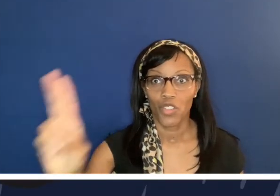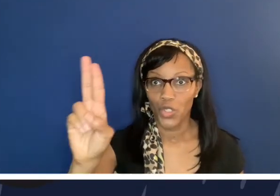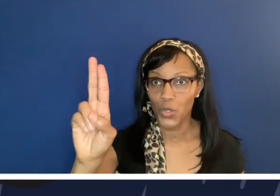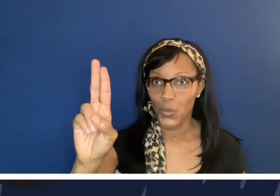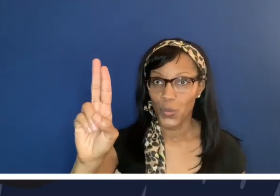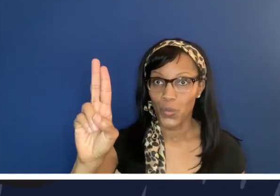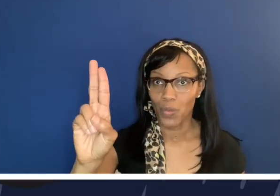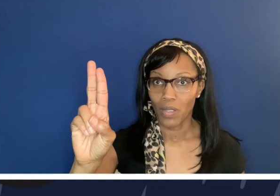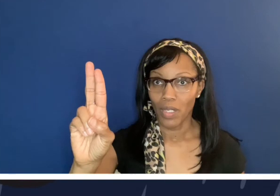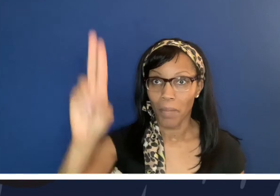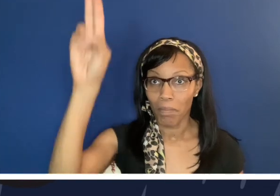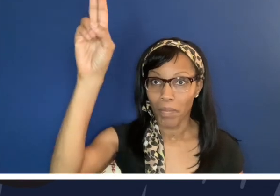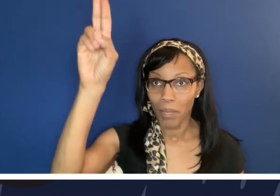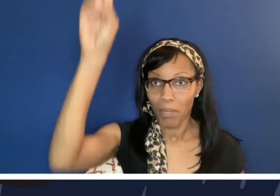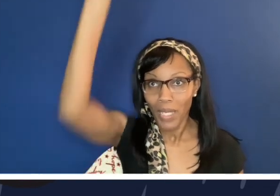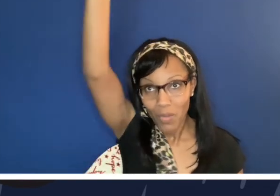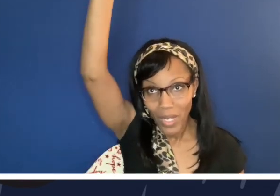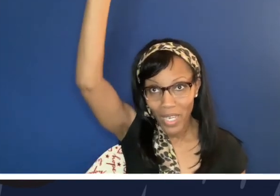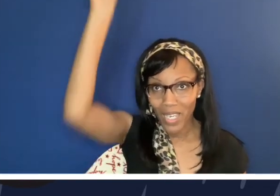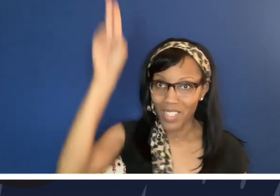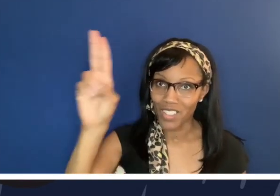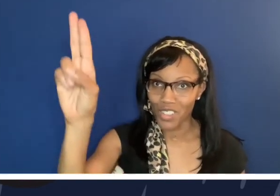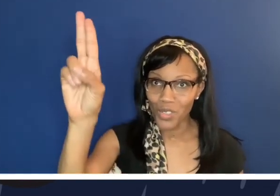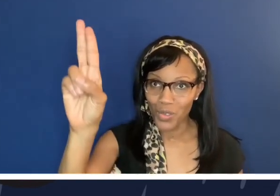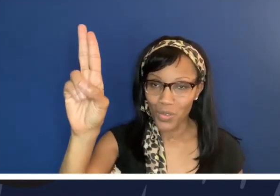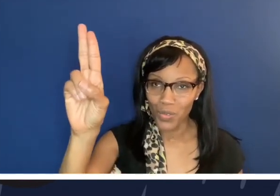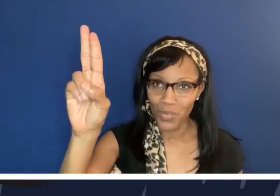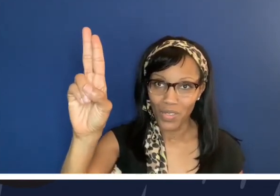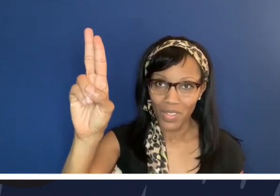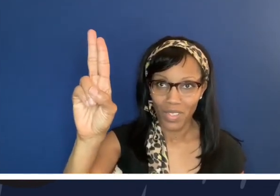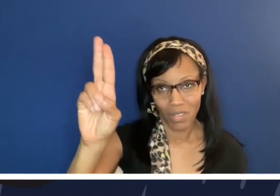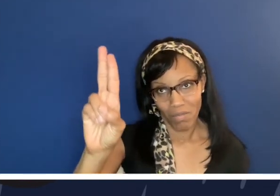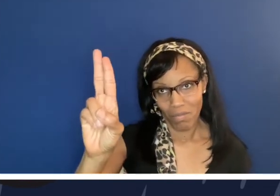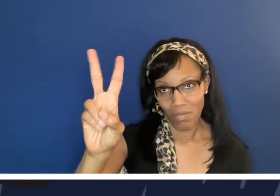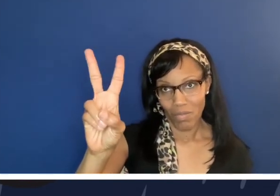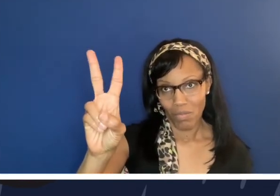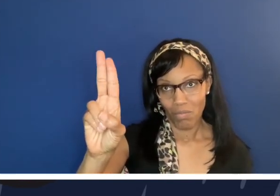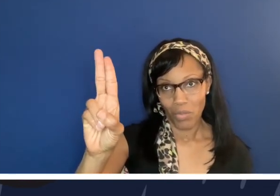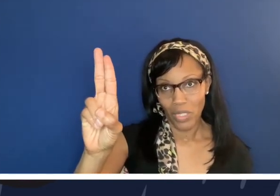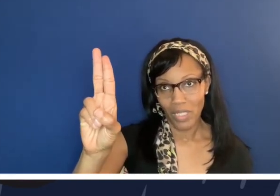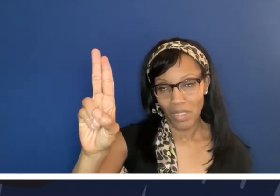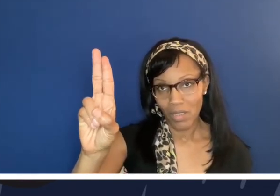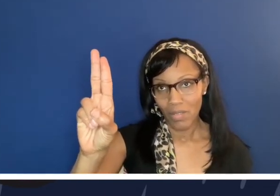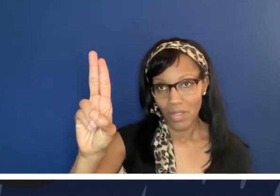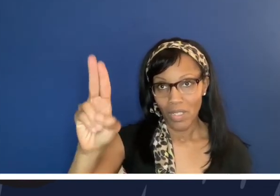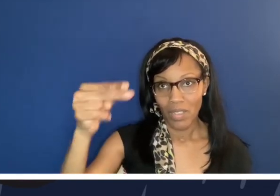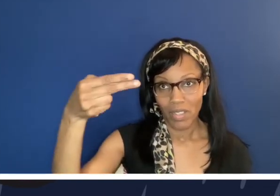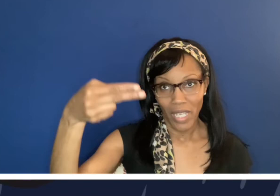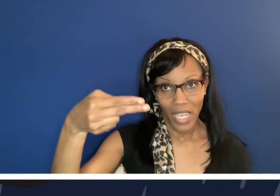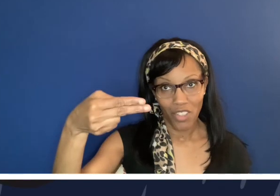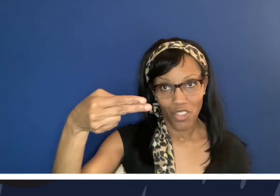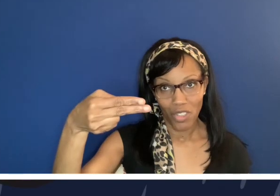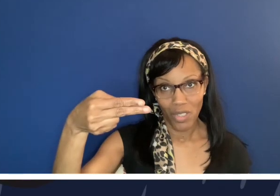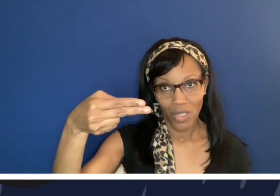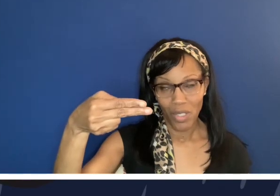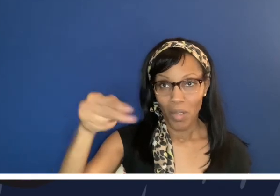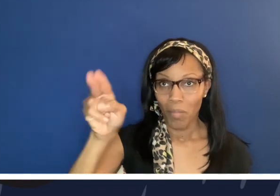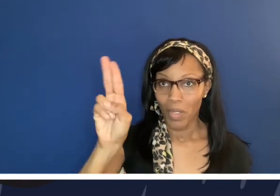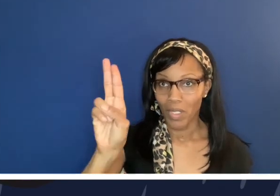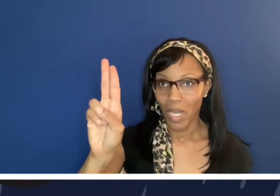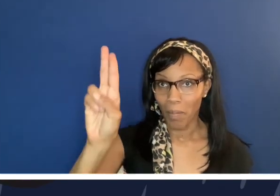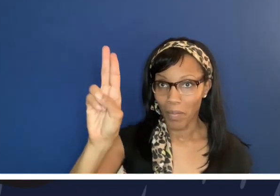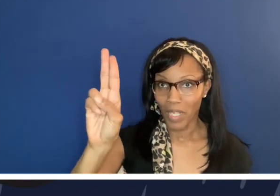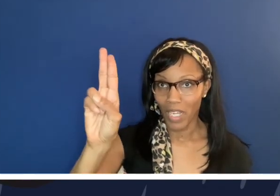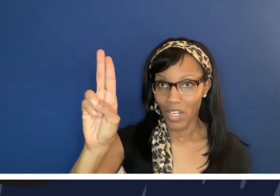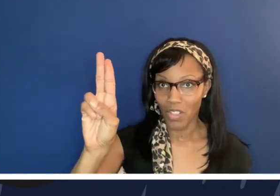And U. Up, up, and away. U. Pretty easy. It's like H,